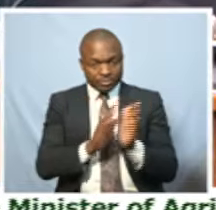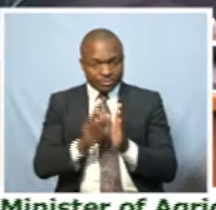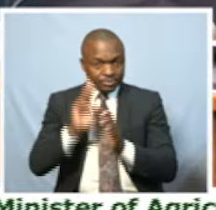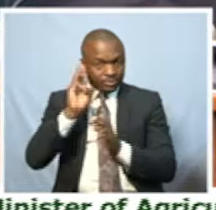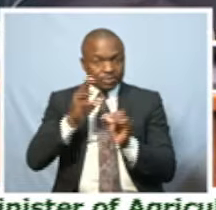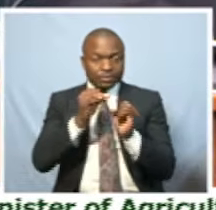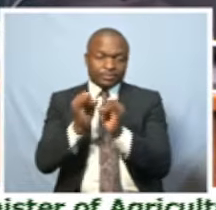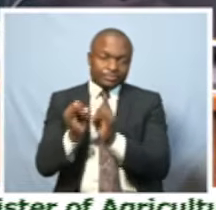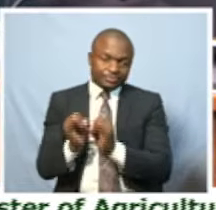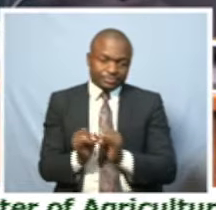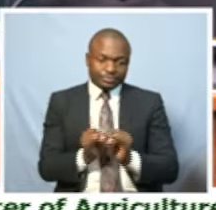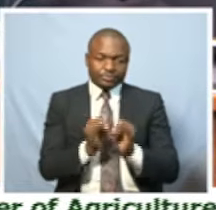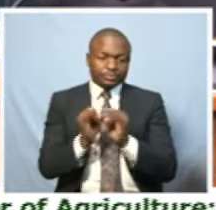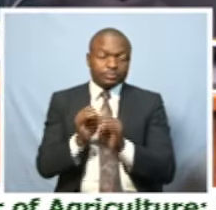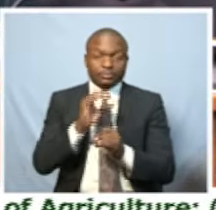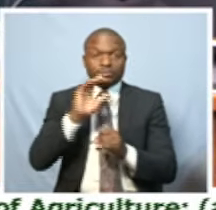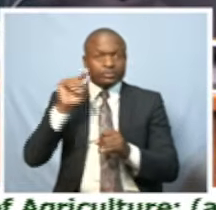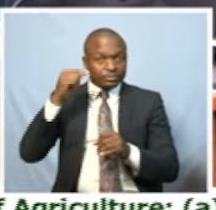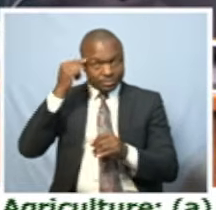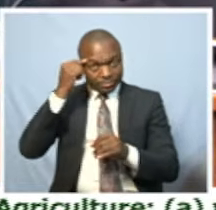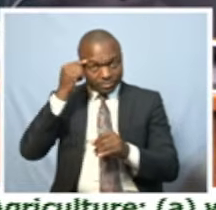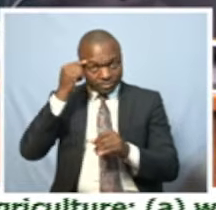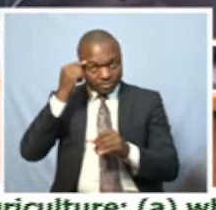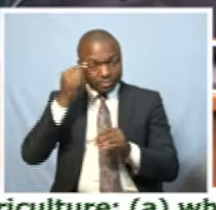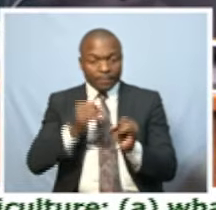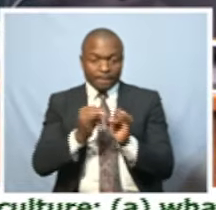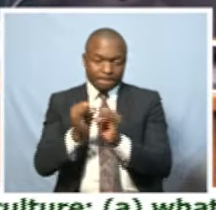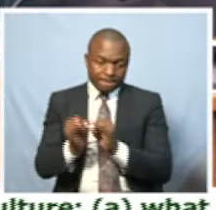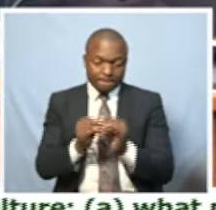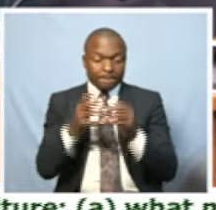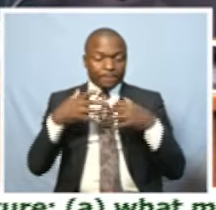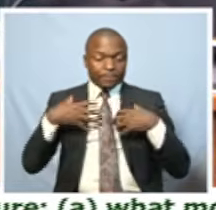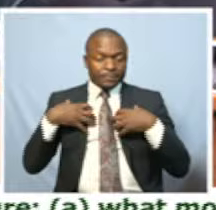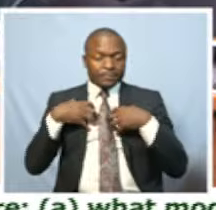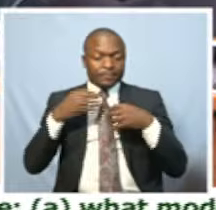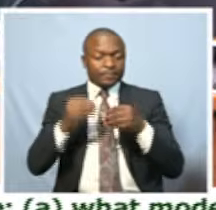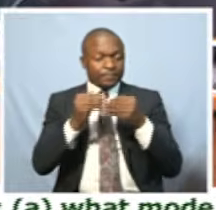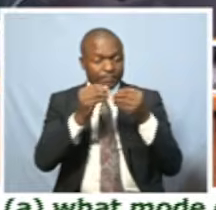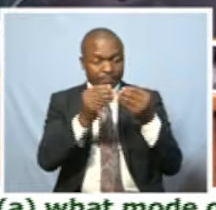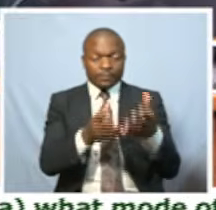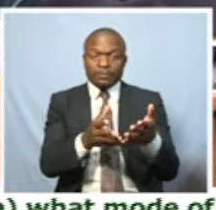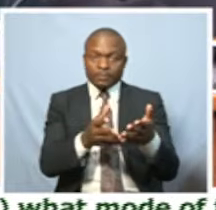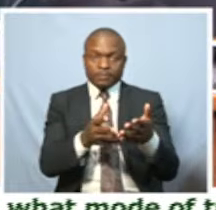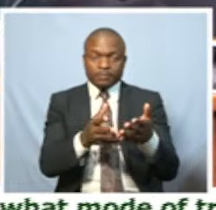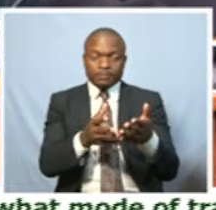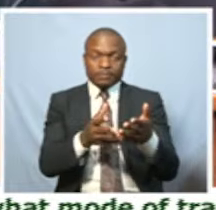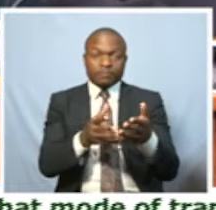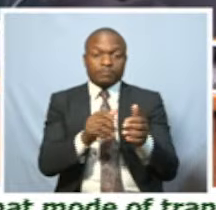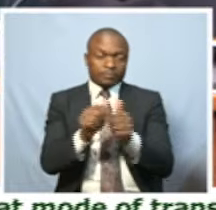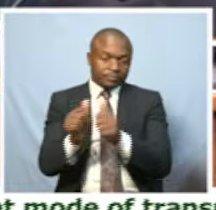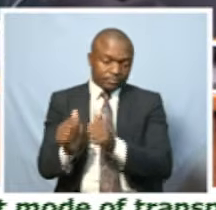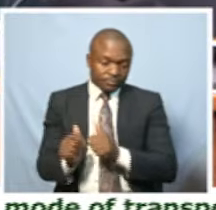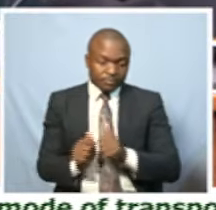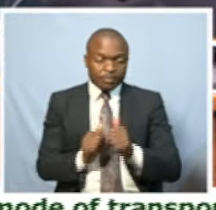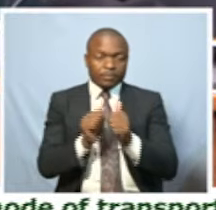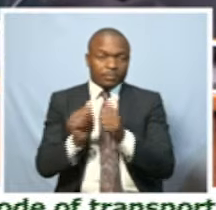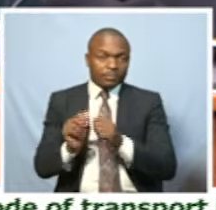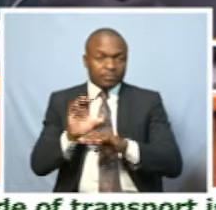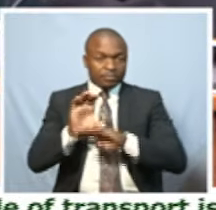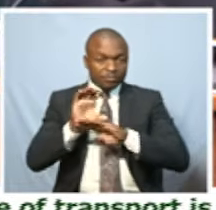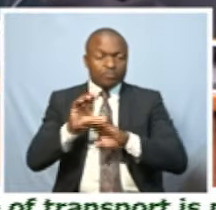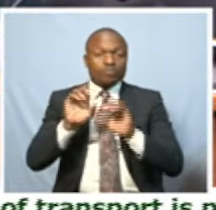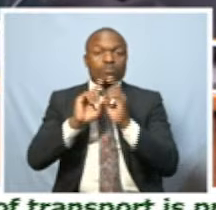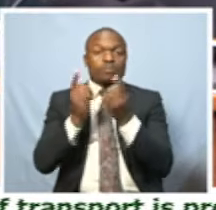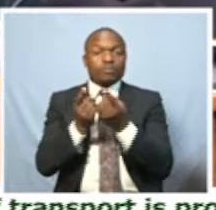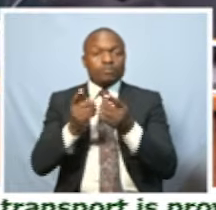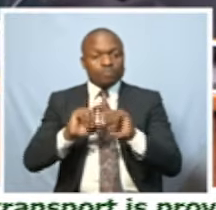implemented? Mr. Speaker, the government is already implementing livestock restocking and stocking activities in Chiluvi district